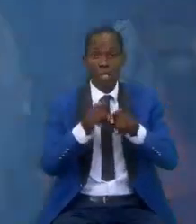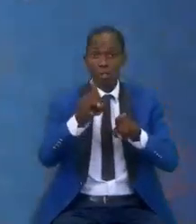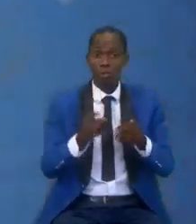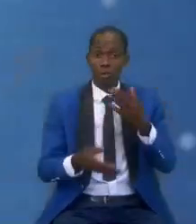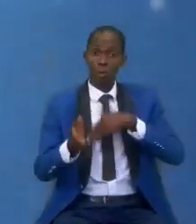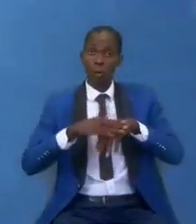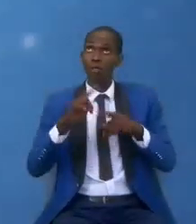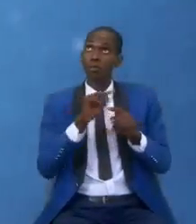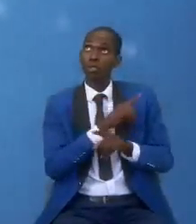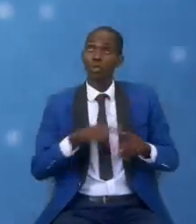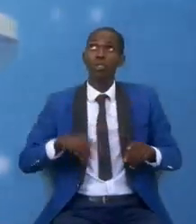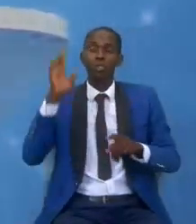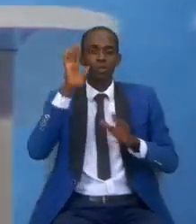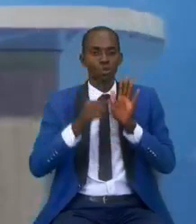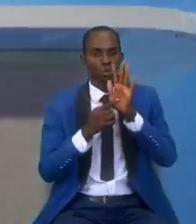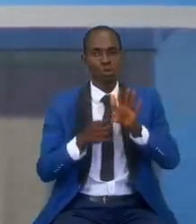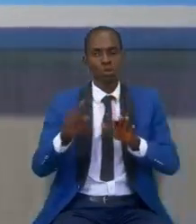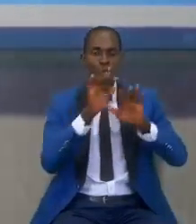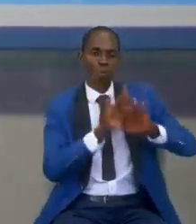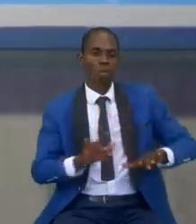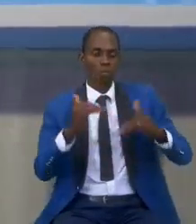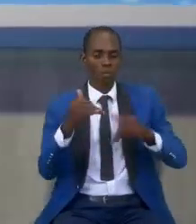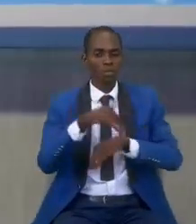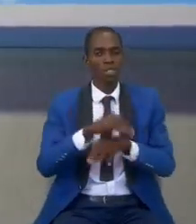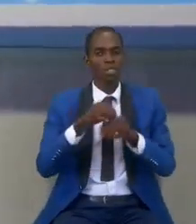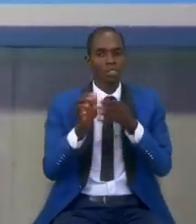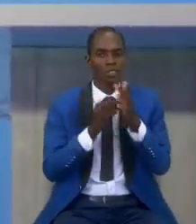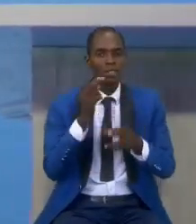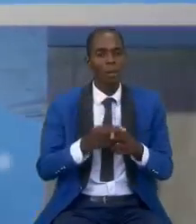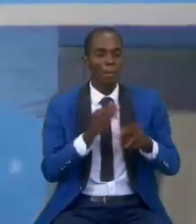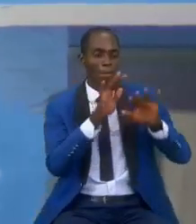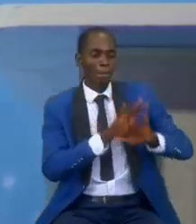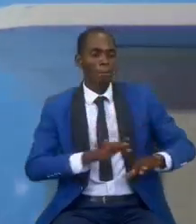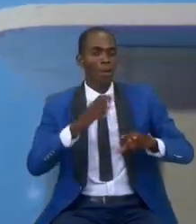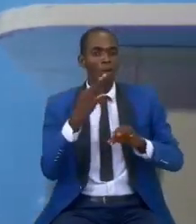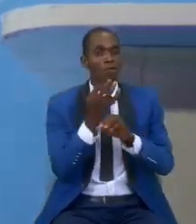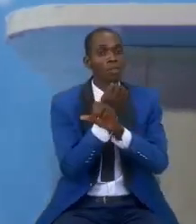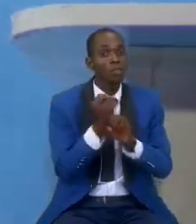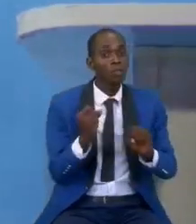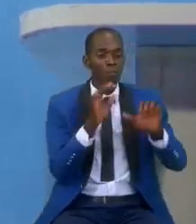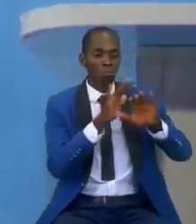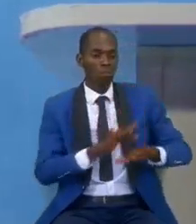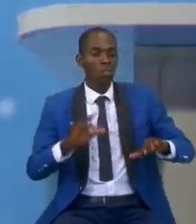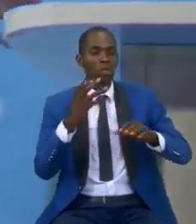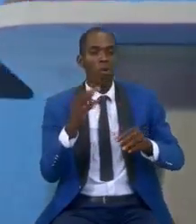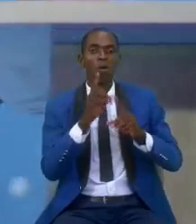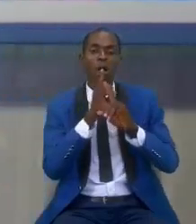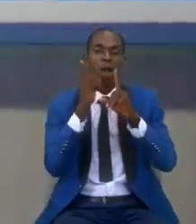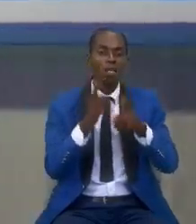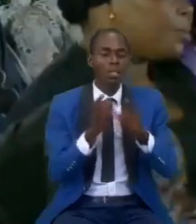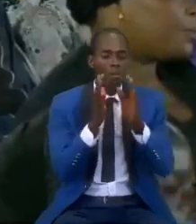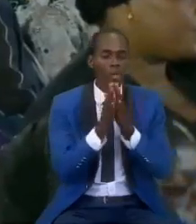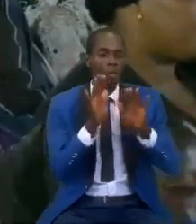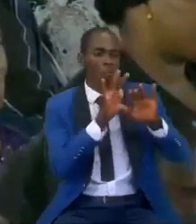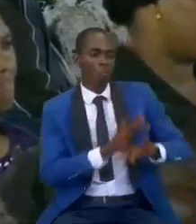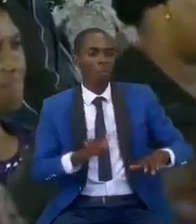salvation, it's the mercy of answered prayer, it's the mercy of a changed and transformed life. It says, let